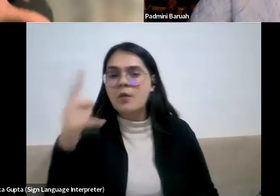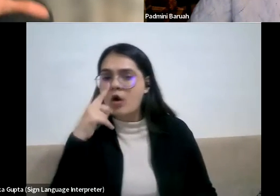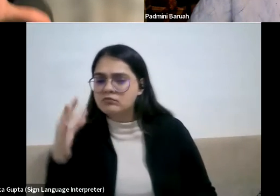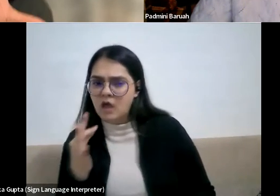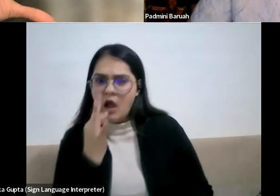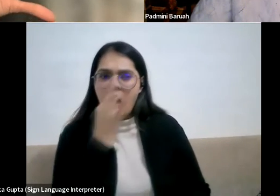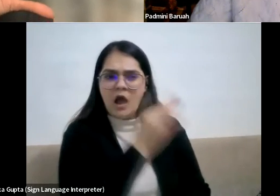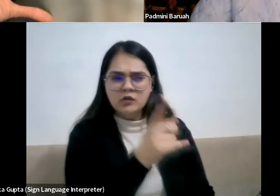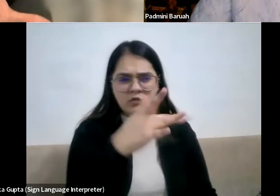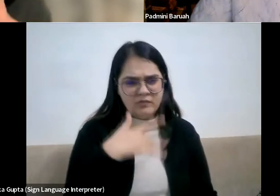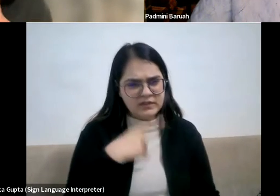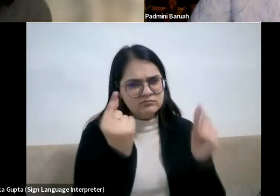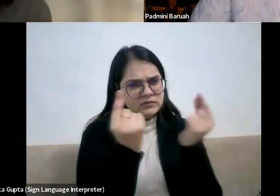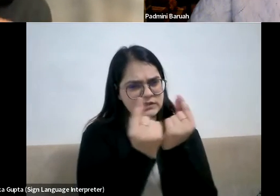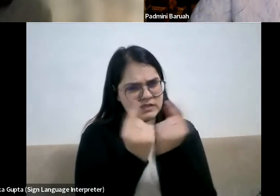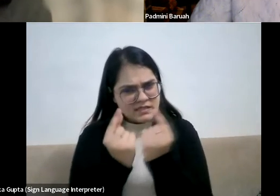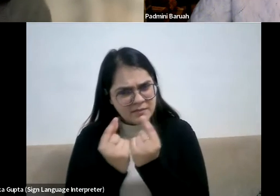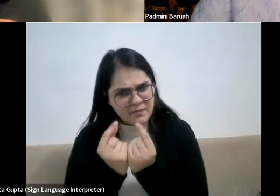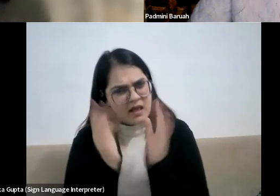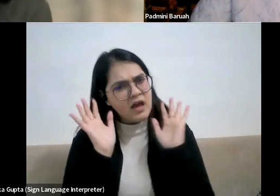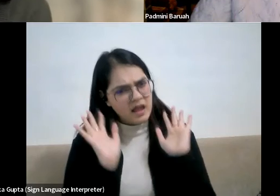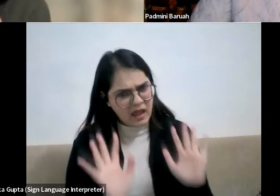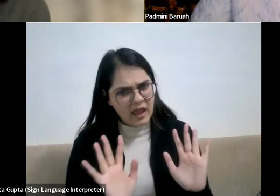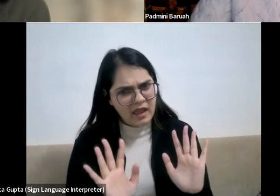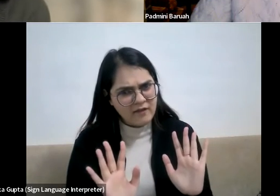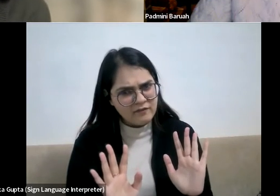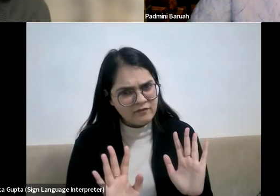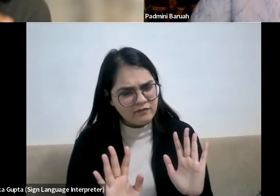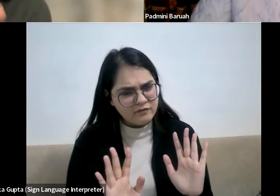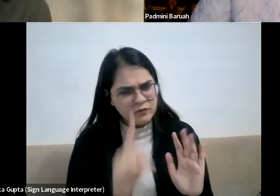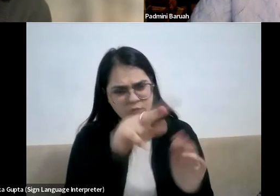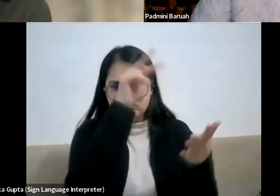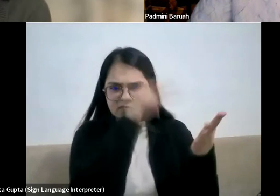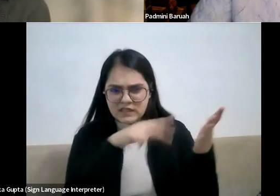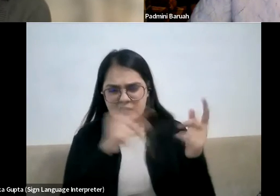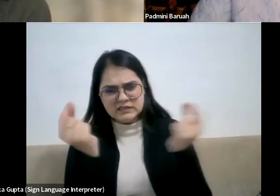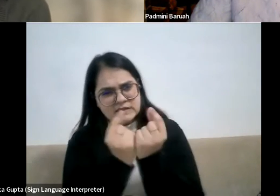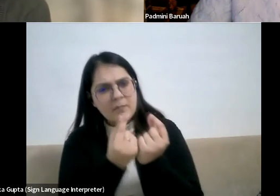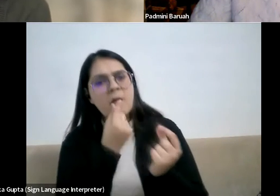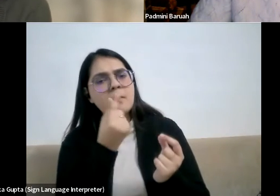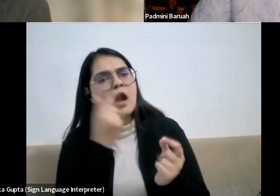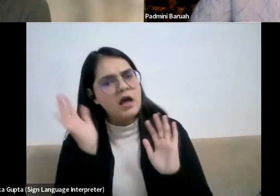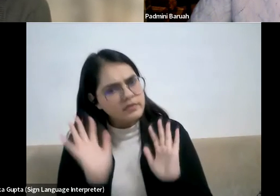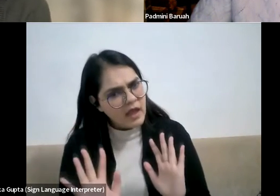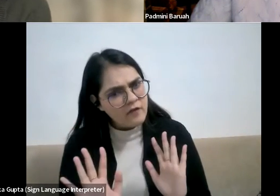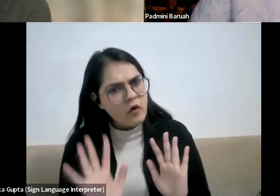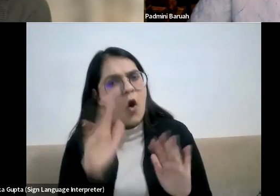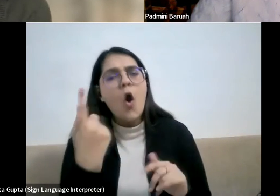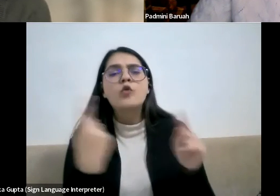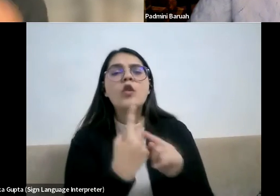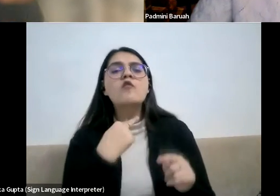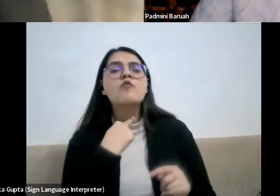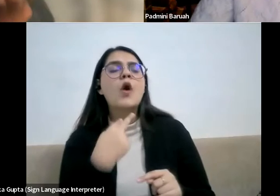you find similar this text written in the judgments that you studied also, or did you only find it as comments being passed in